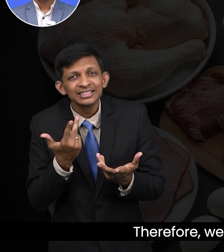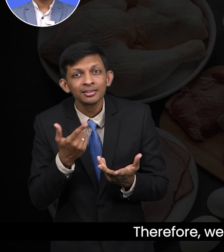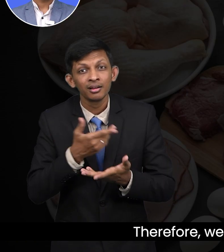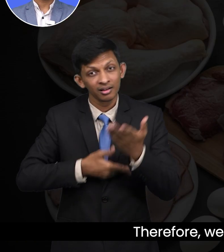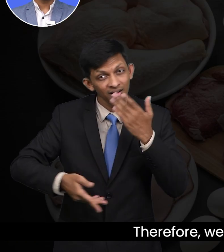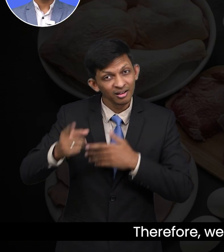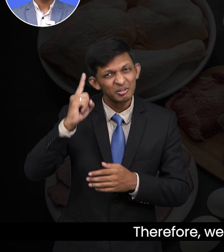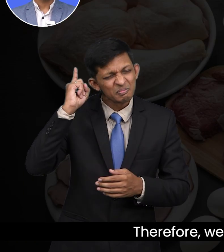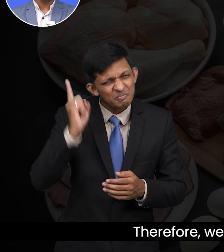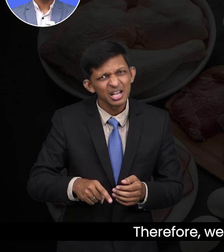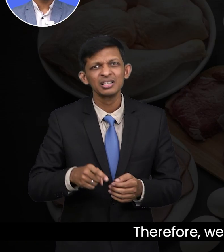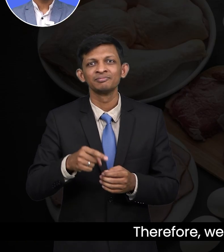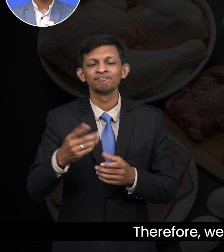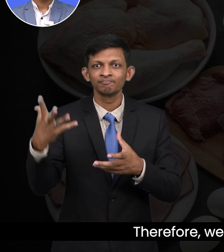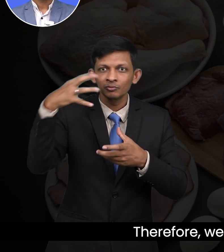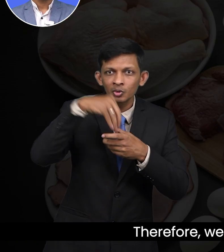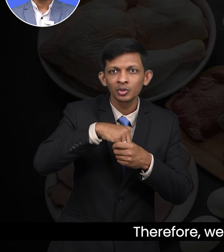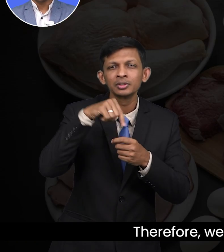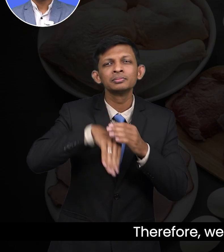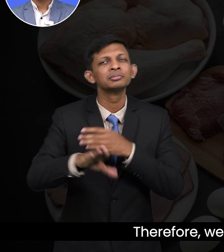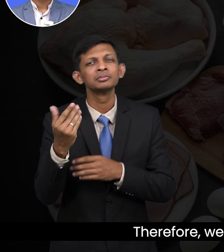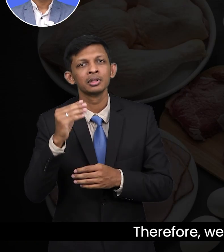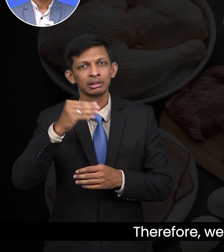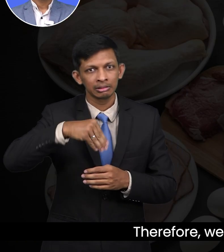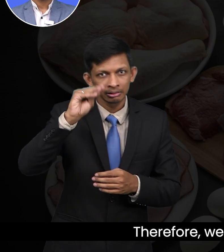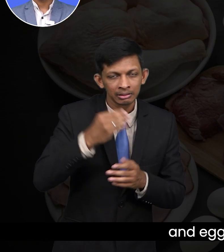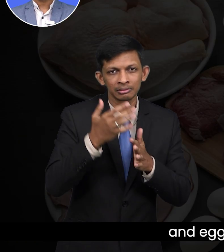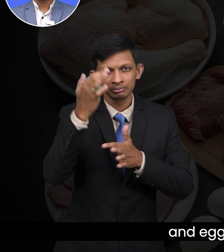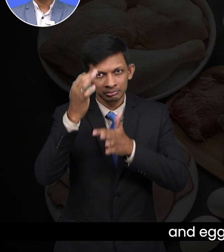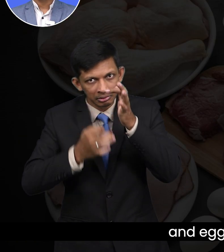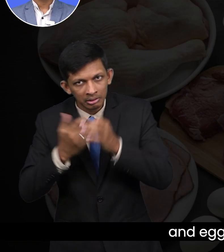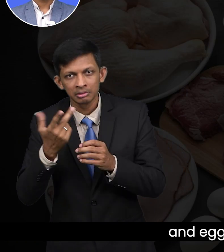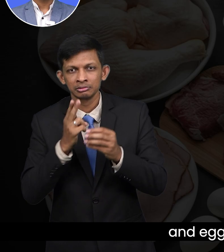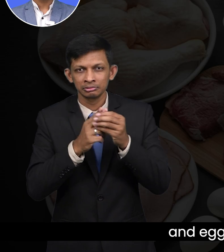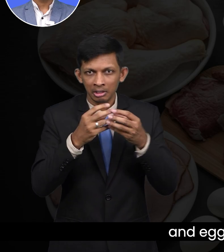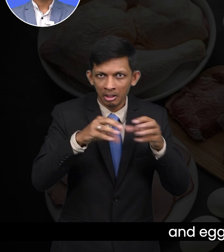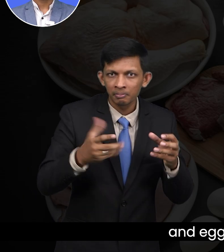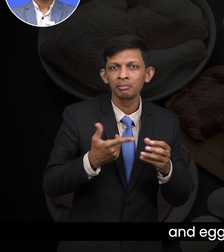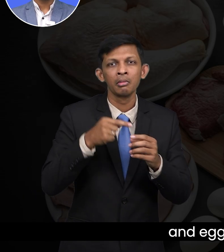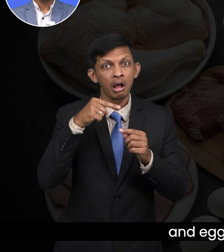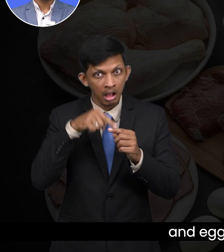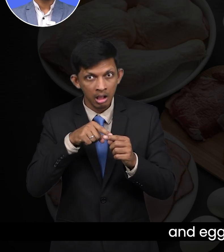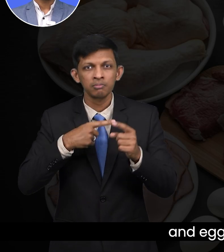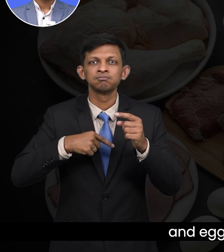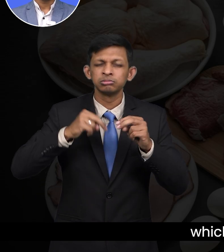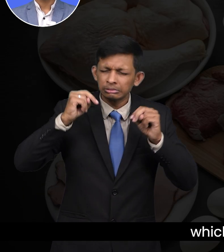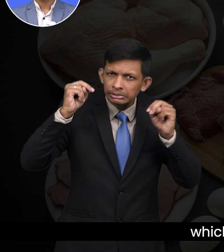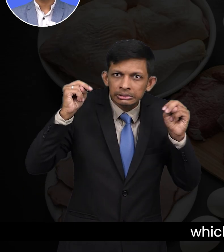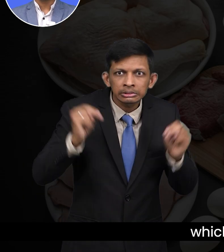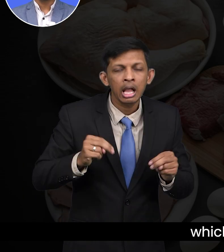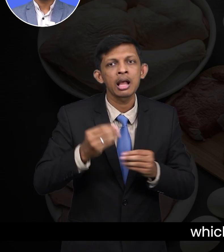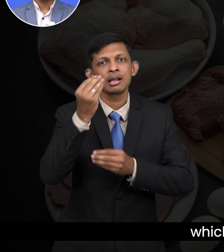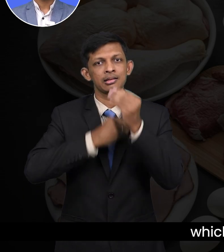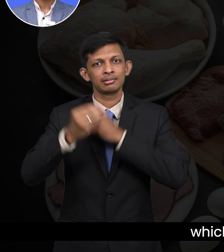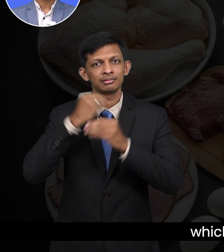Therefore, we should include pulses, milk, and eggs regularly in our food, which help